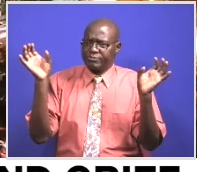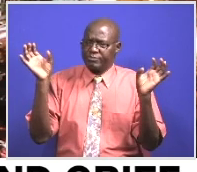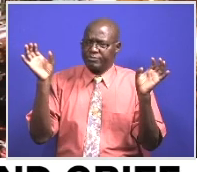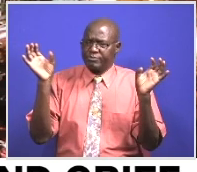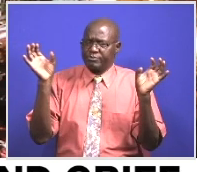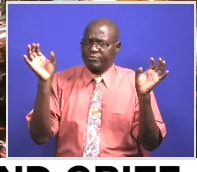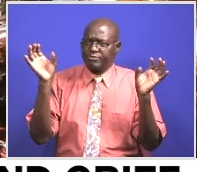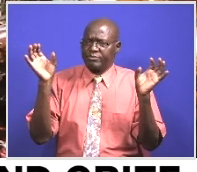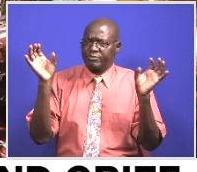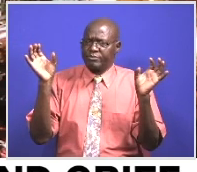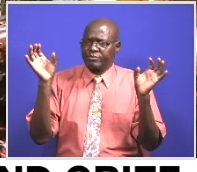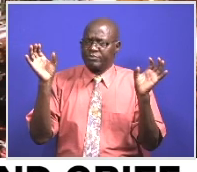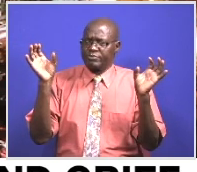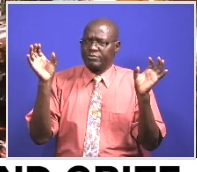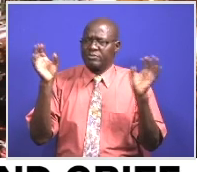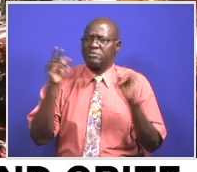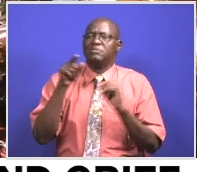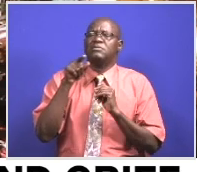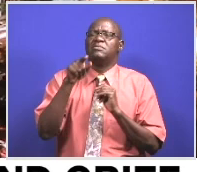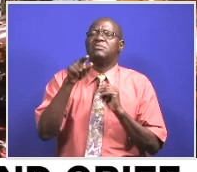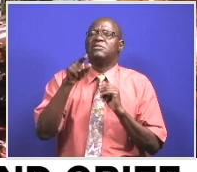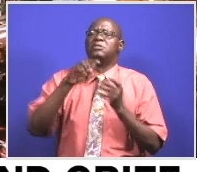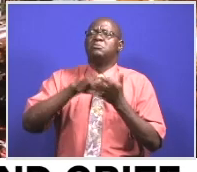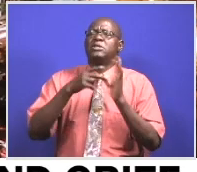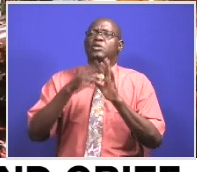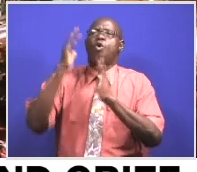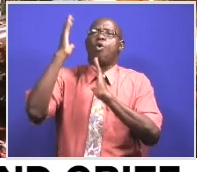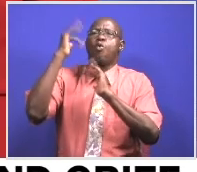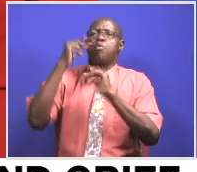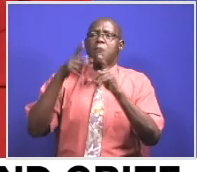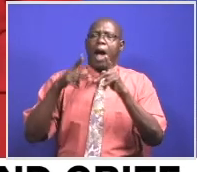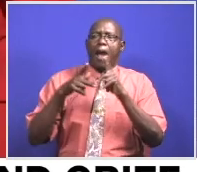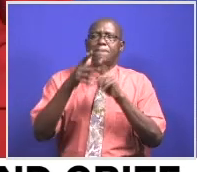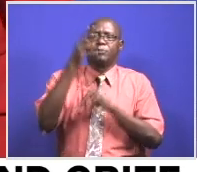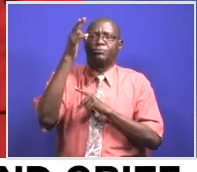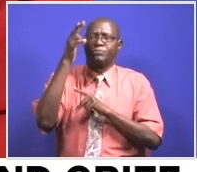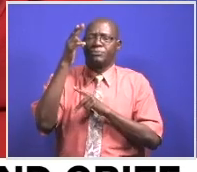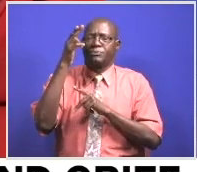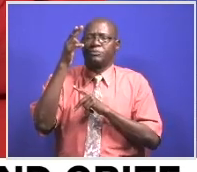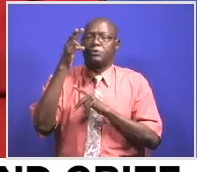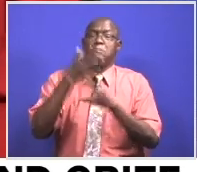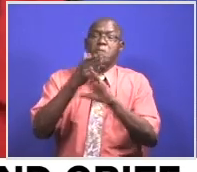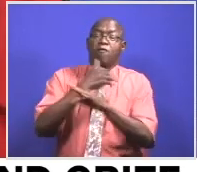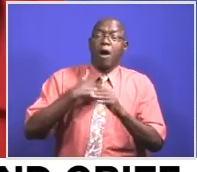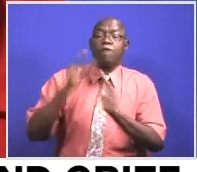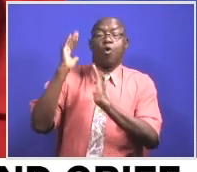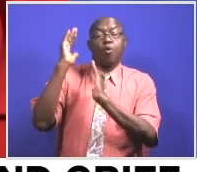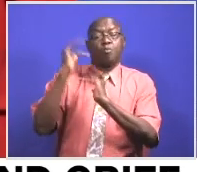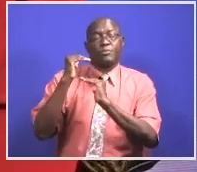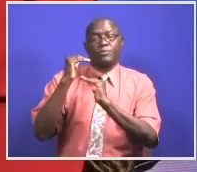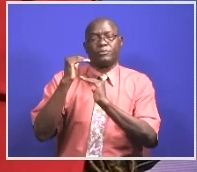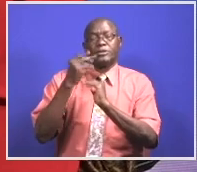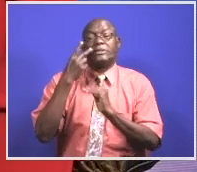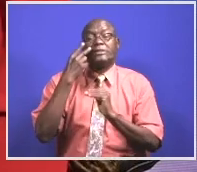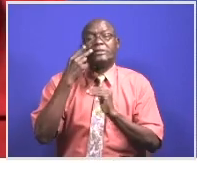You know that? What does it mean? Your hope has been cut off. You had hope. You are looking forward for